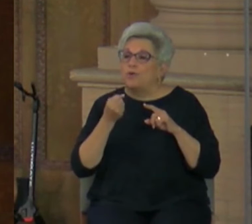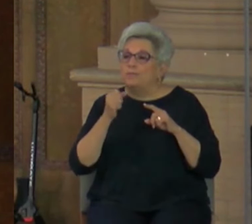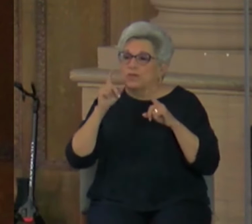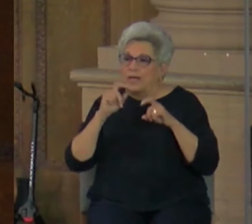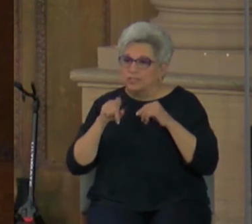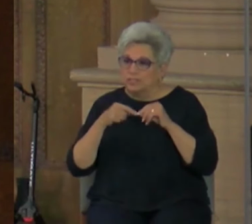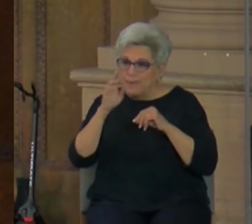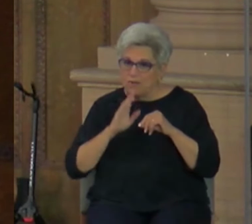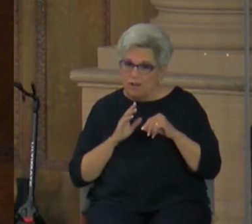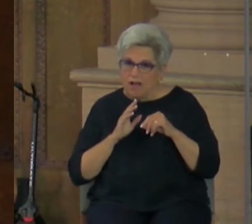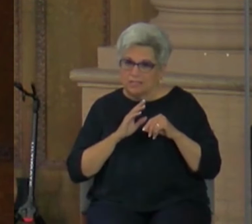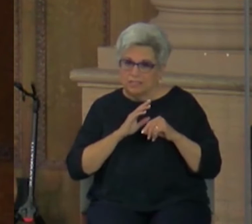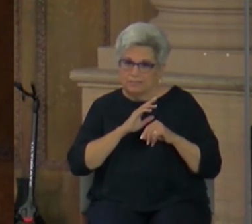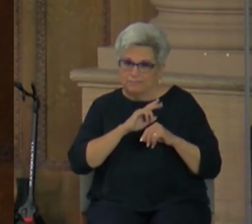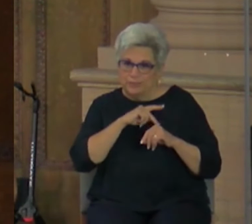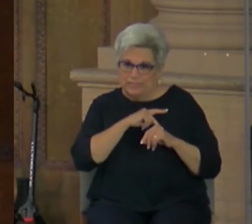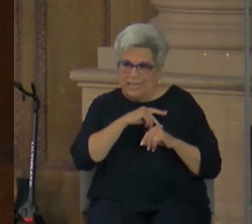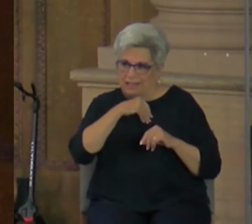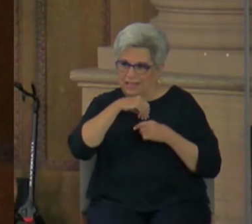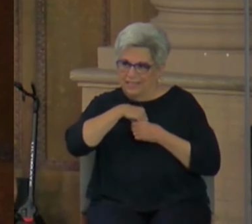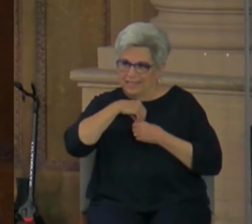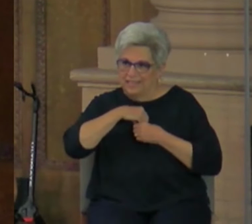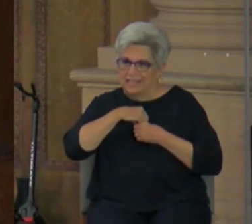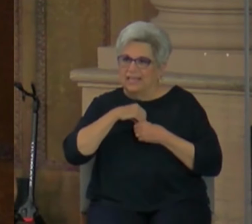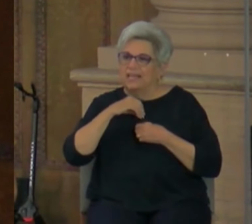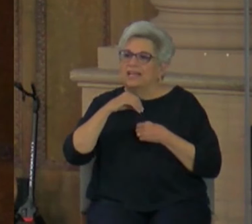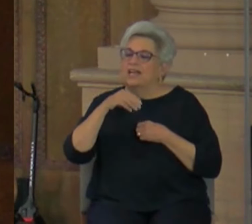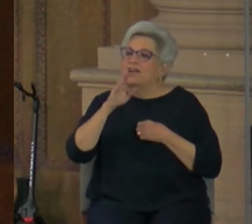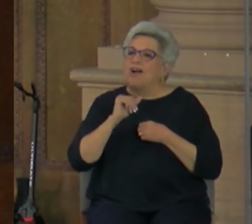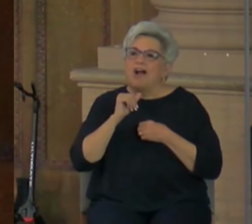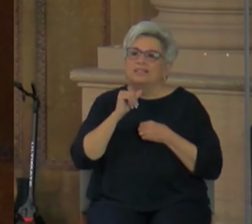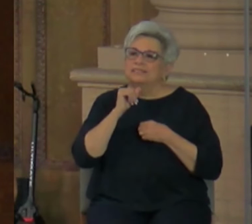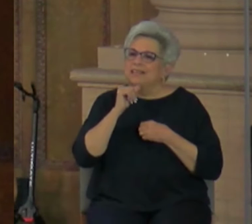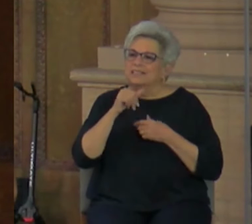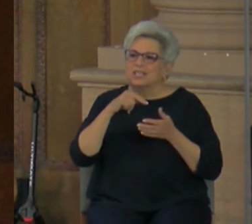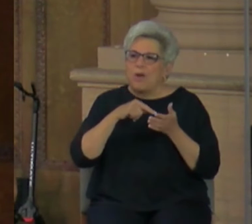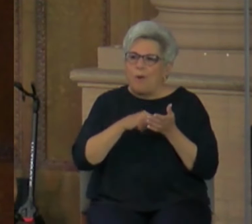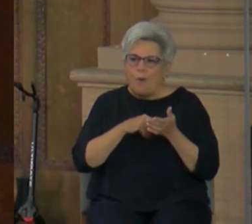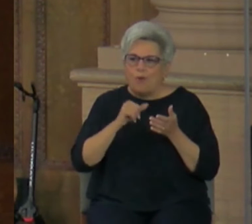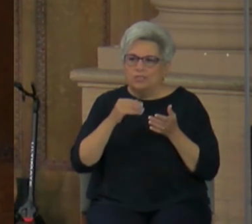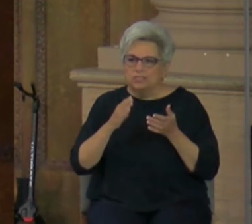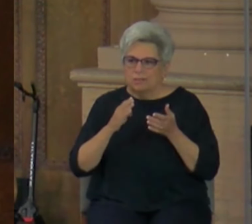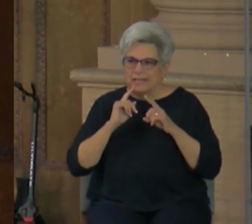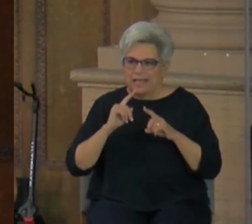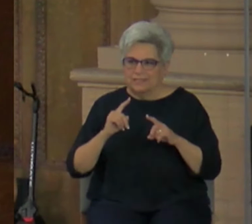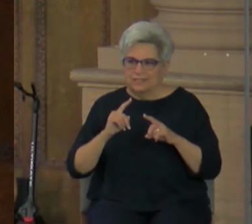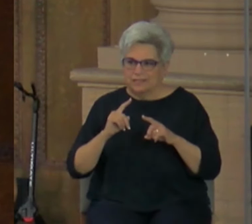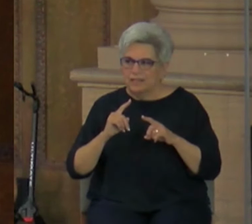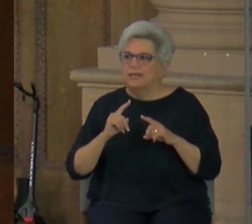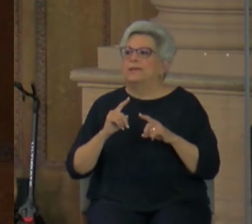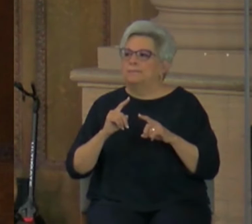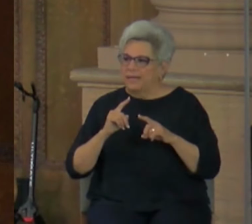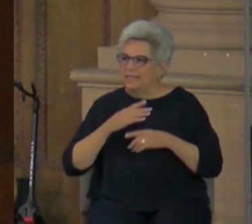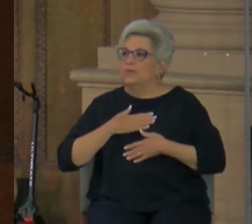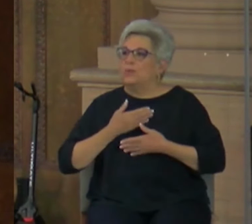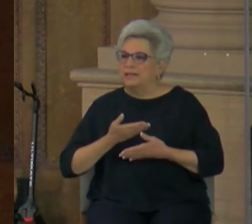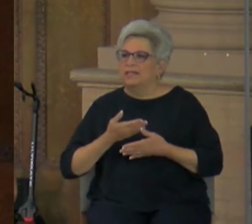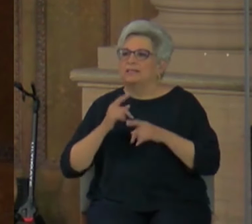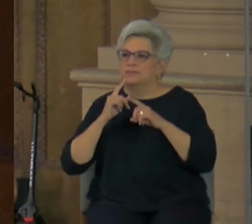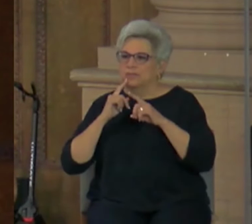he's gracious. God doesn't answer to Job, but still he does answer Job. And by extension, he answers us.